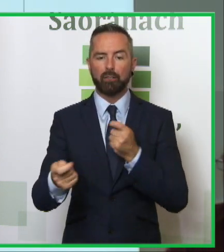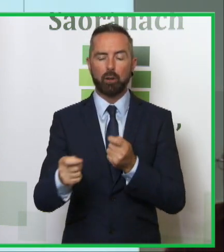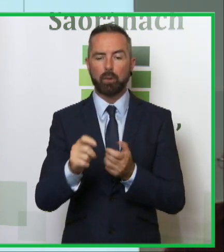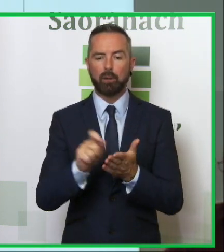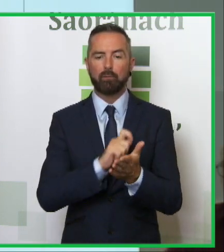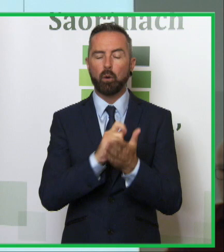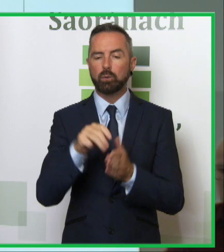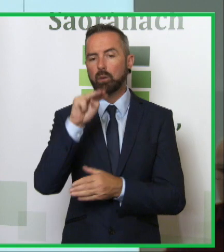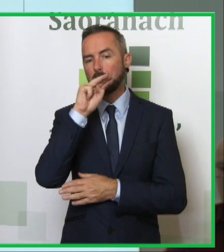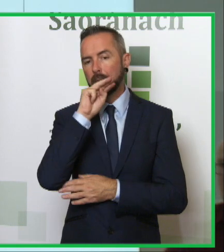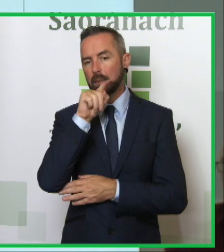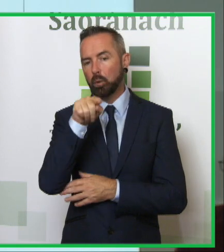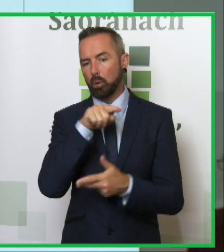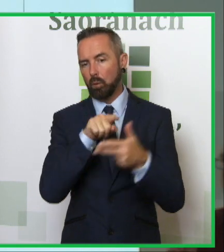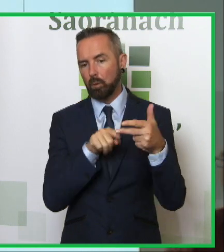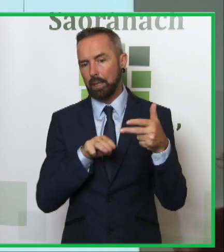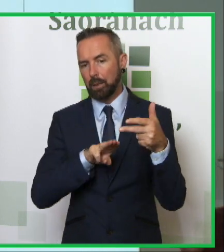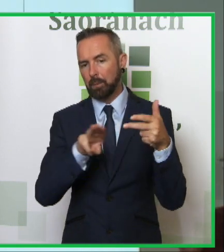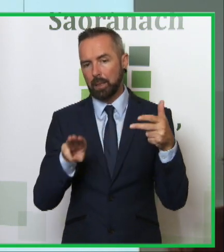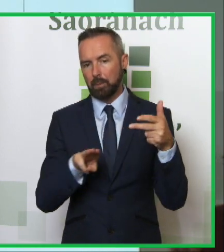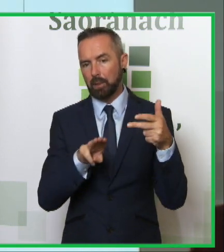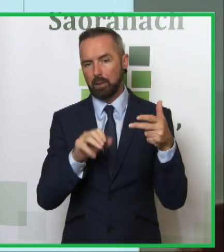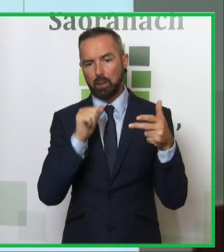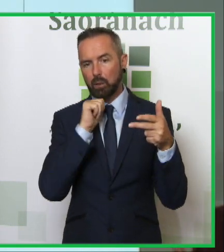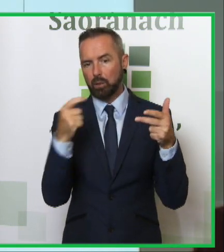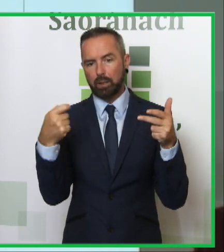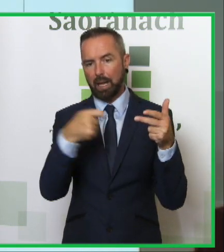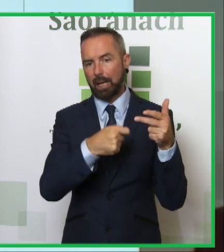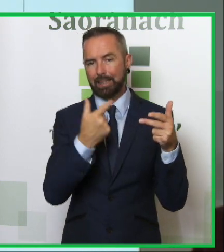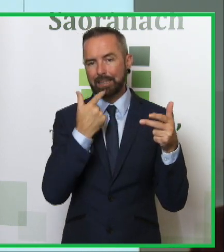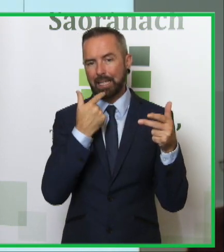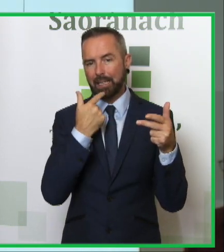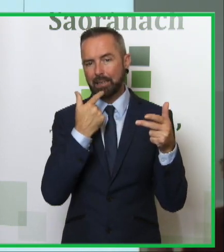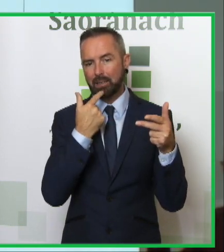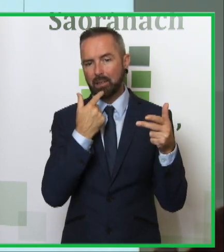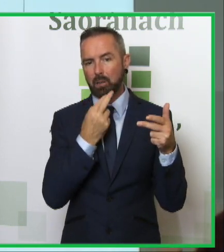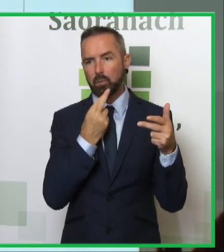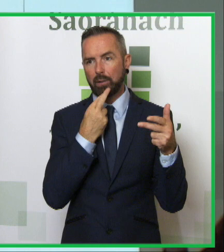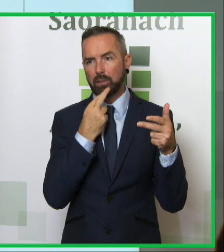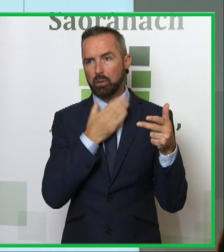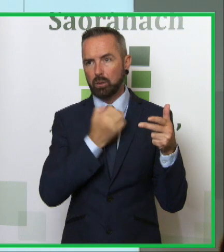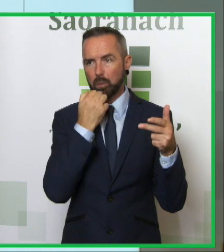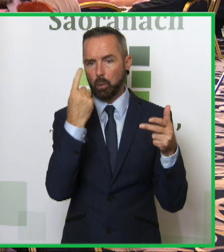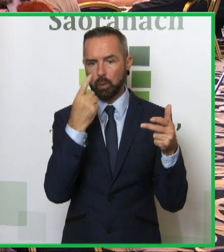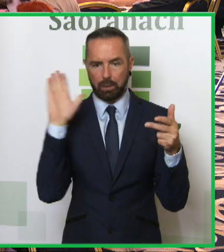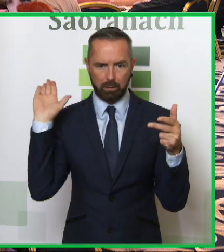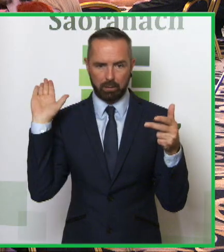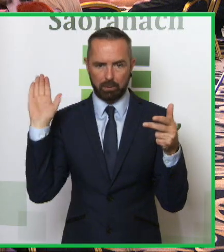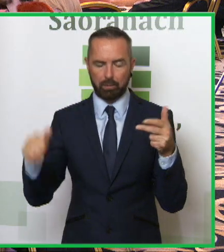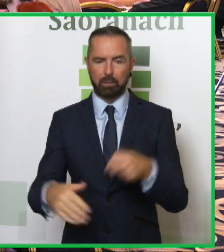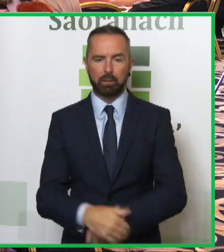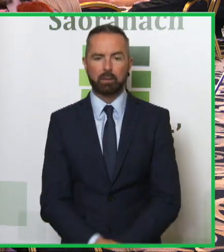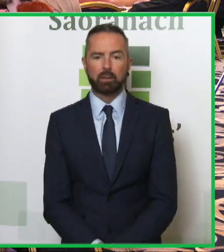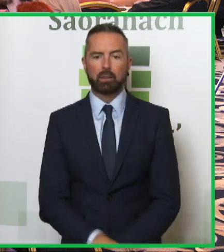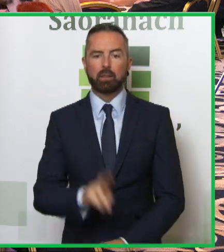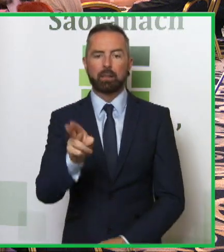is that those 3 people didn't put a second preference on the paper. They only went for number 1. So we